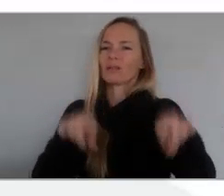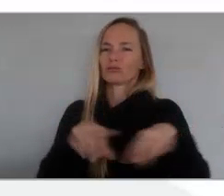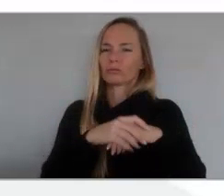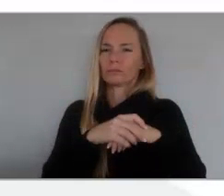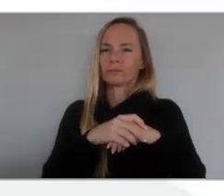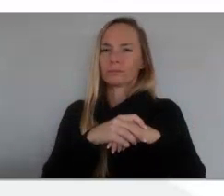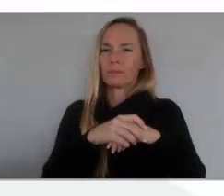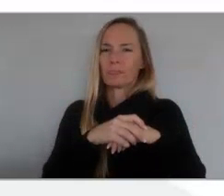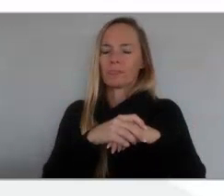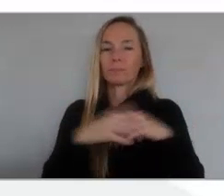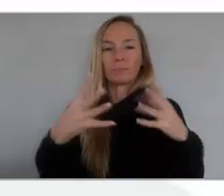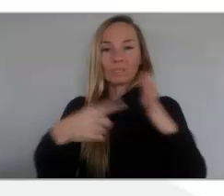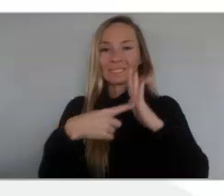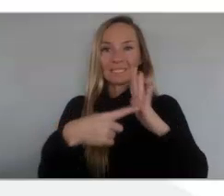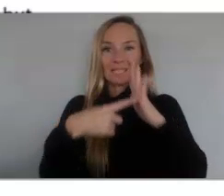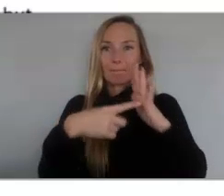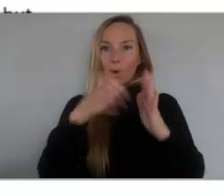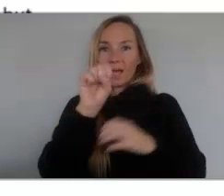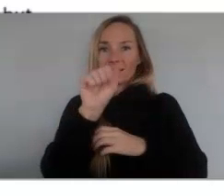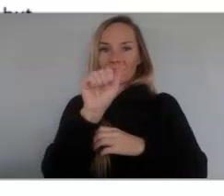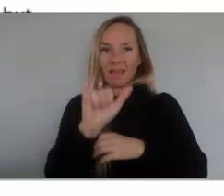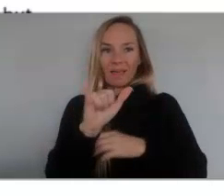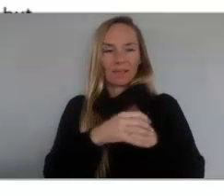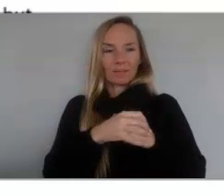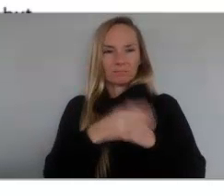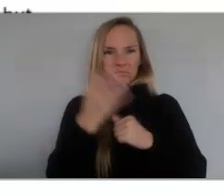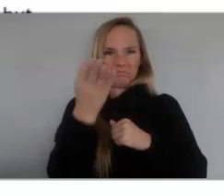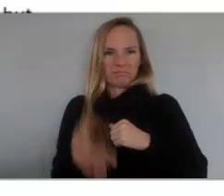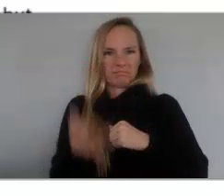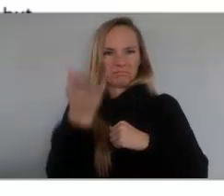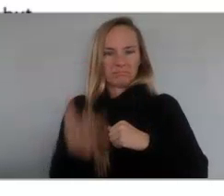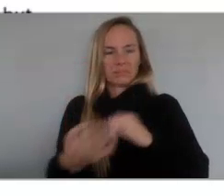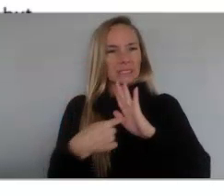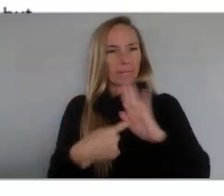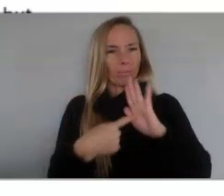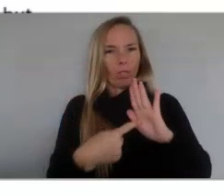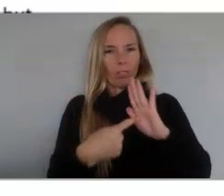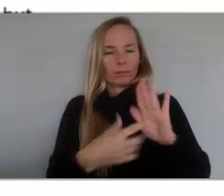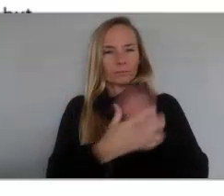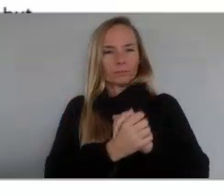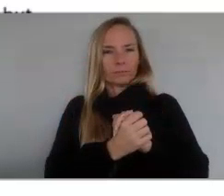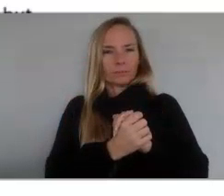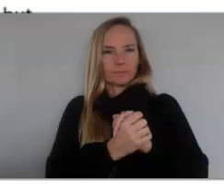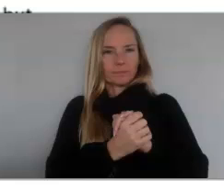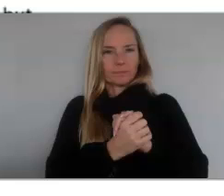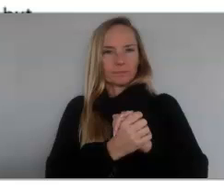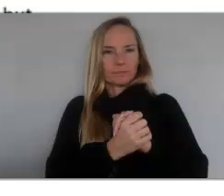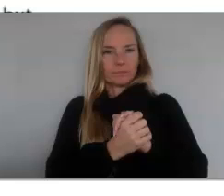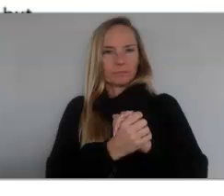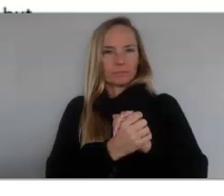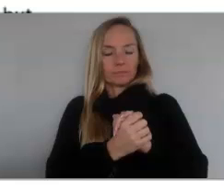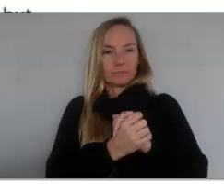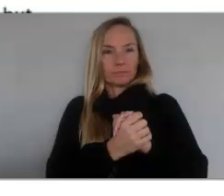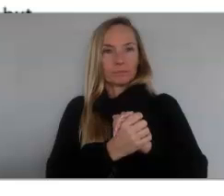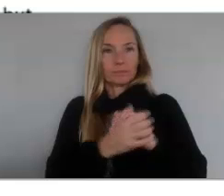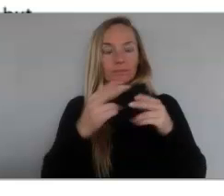So let's look at an example essay. Here's an essay written to the example prompt we just read. This